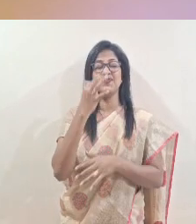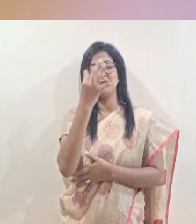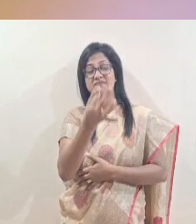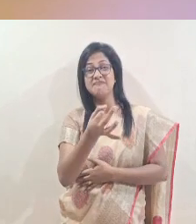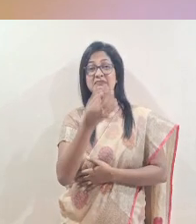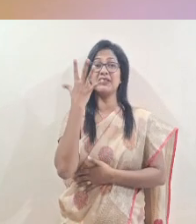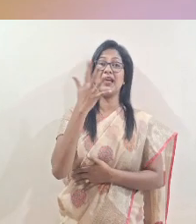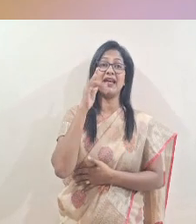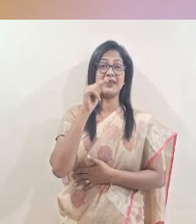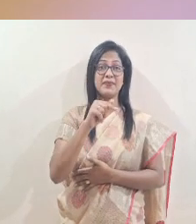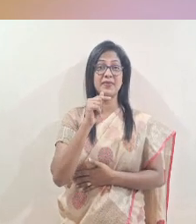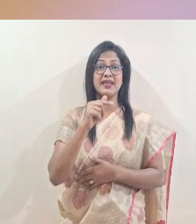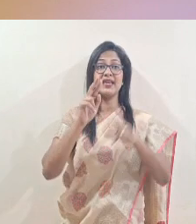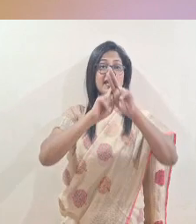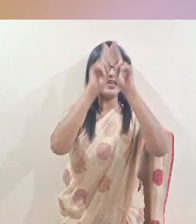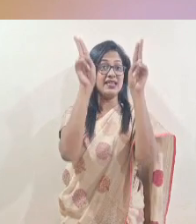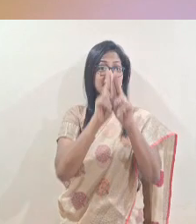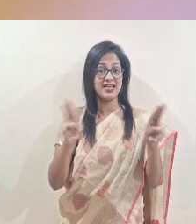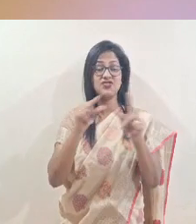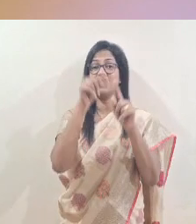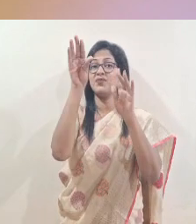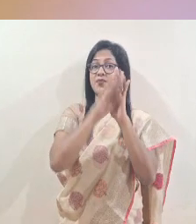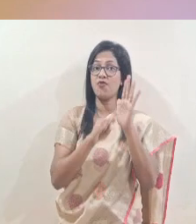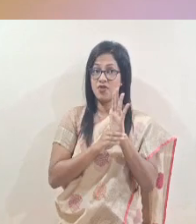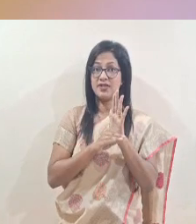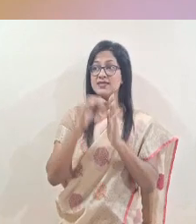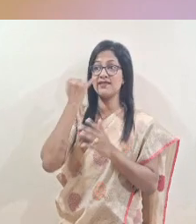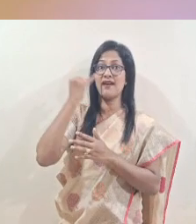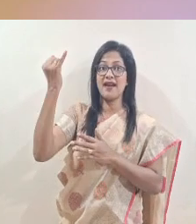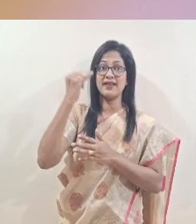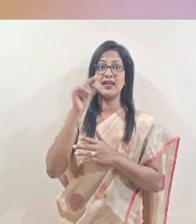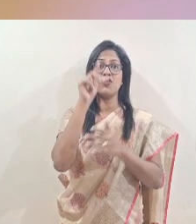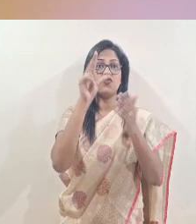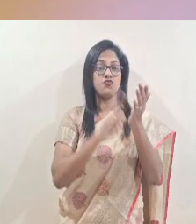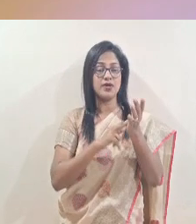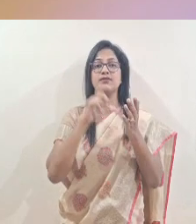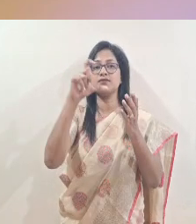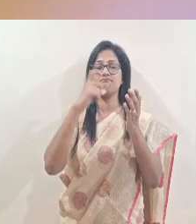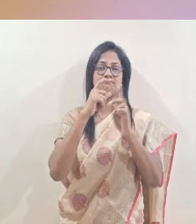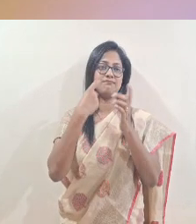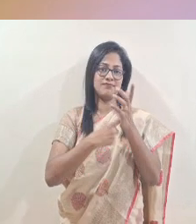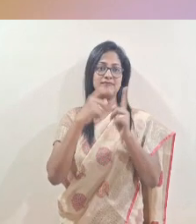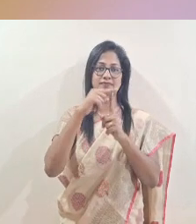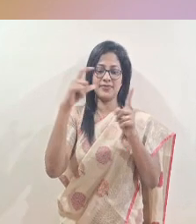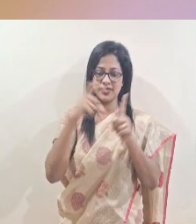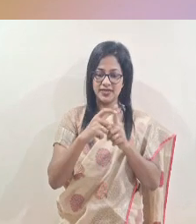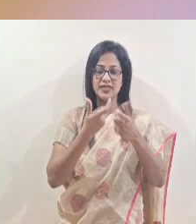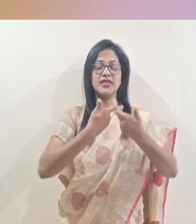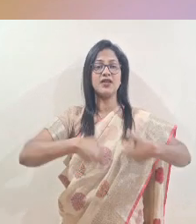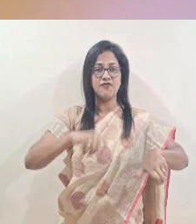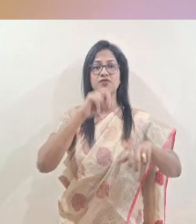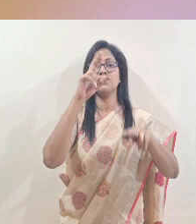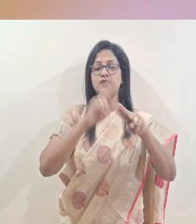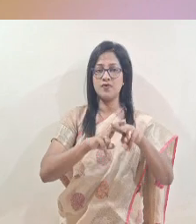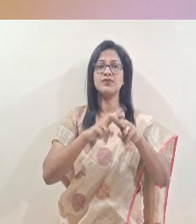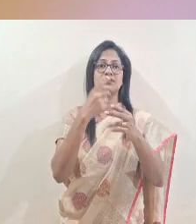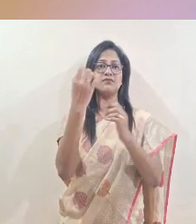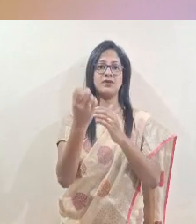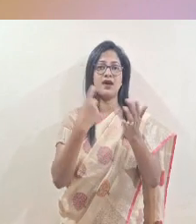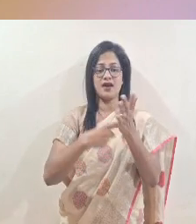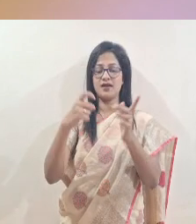landmark international policy initiatives is the UNCRPD, which is the Convention on the Rights of Persons with